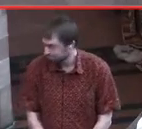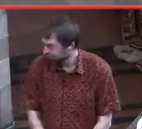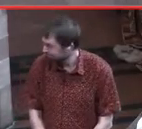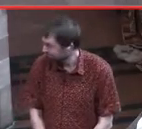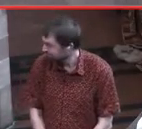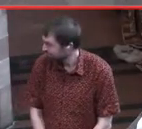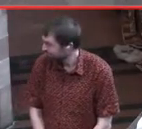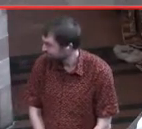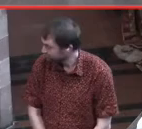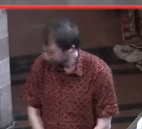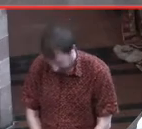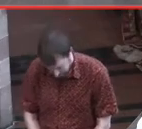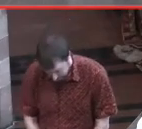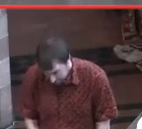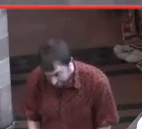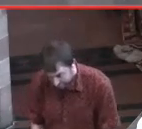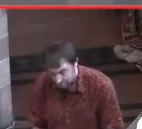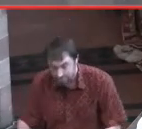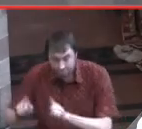What was that like, Nick?